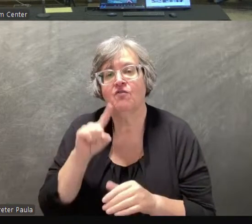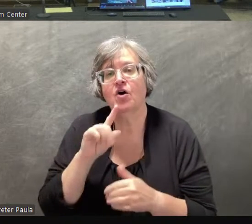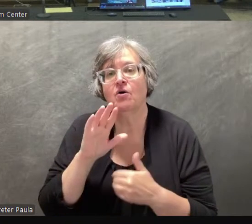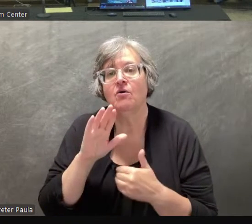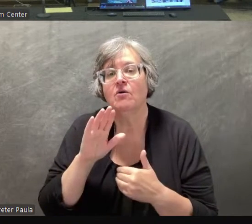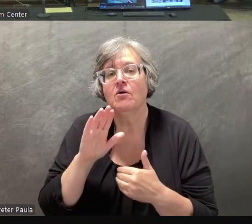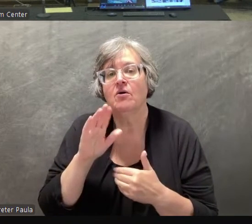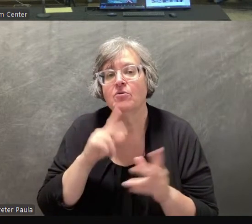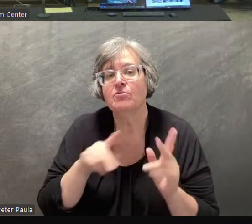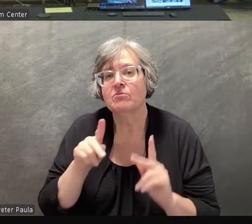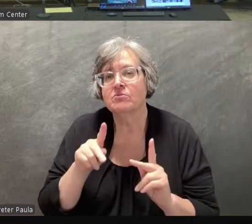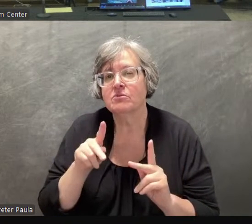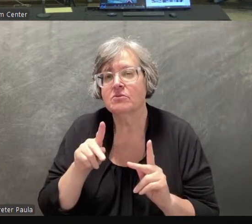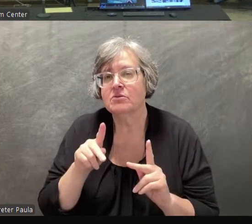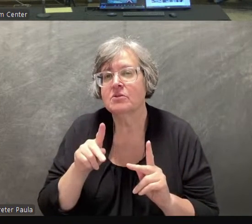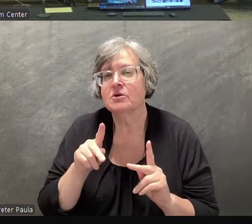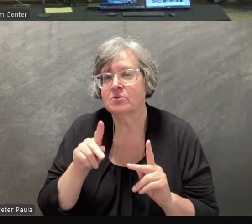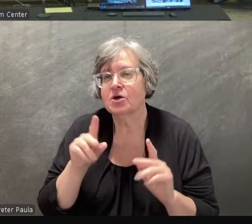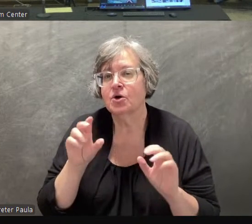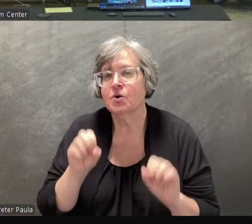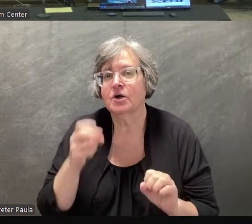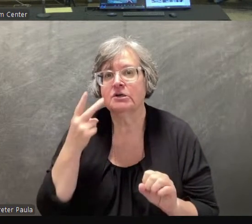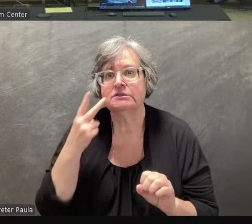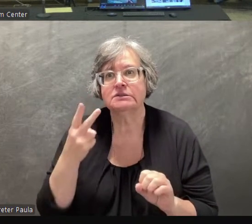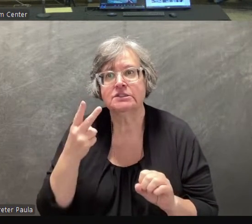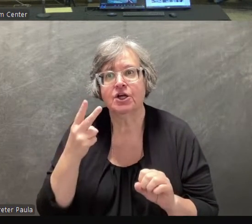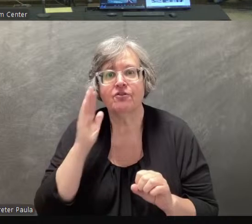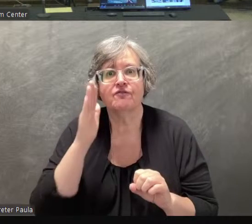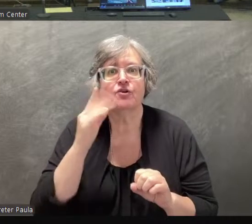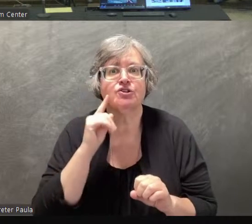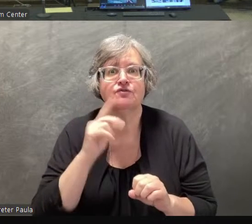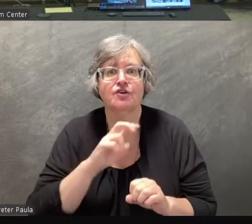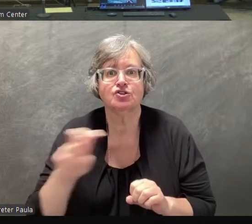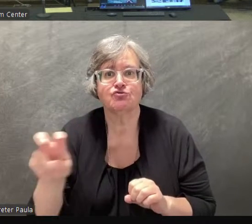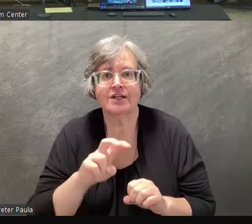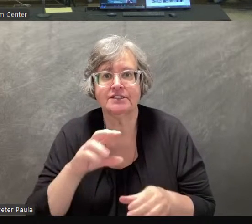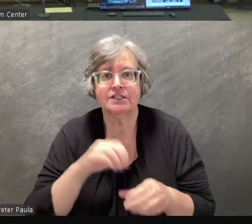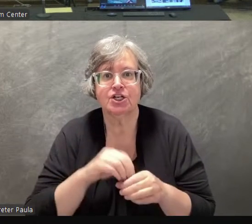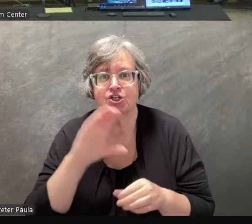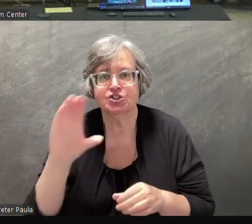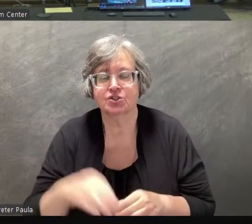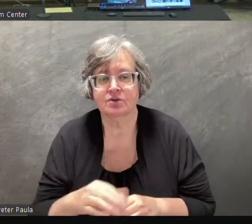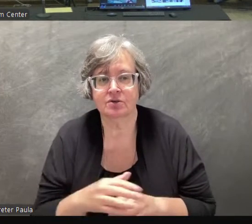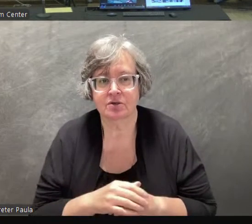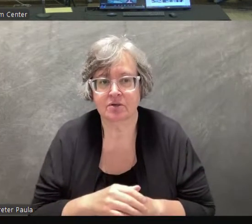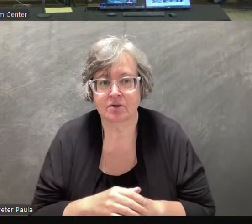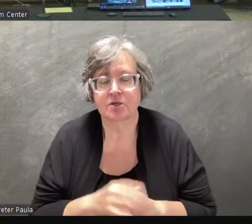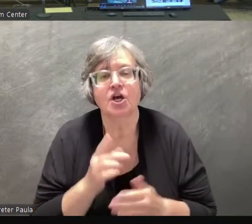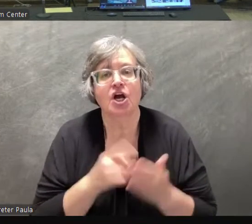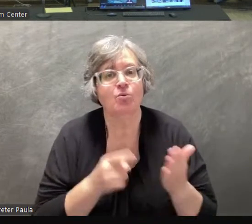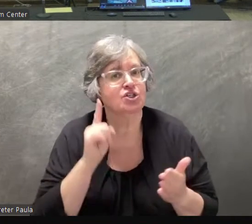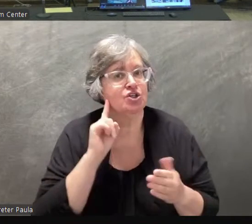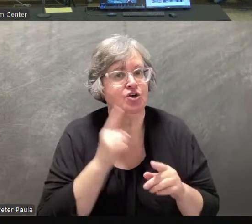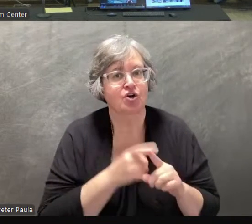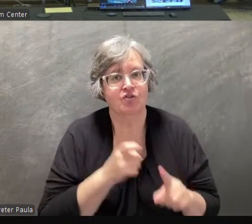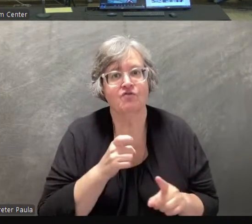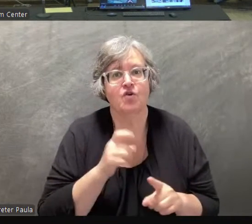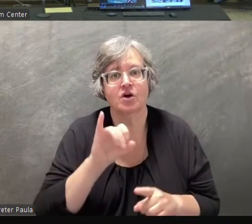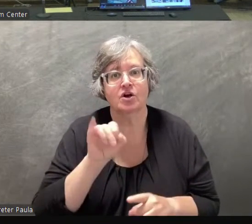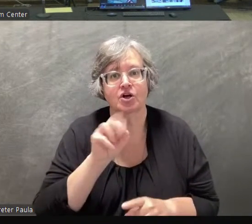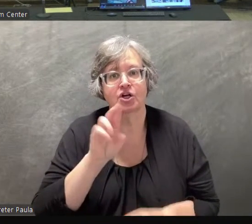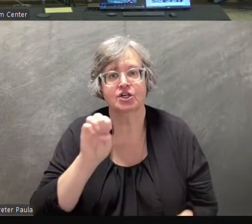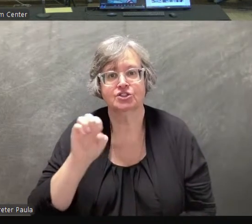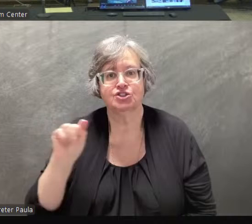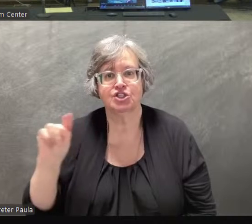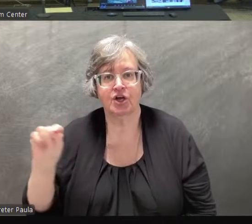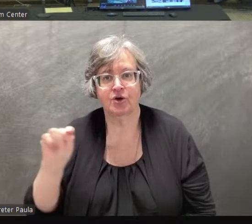discussion regarding the future of transit in Chicago, right along with the report that you heard this morning from Jared Walker.